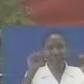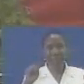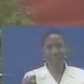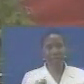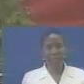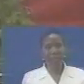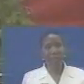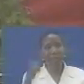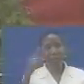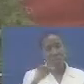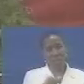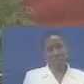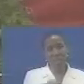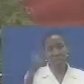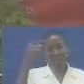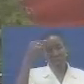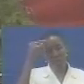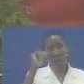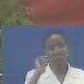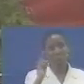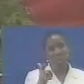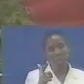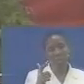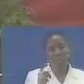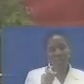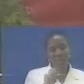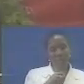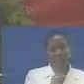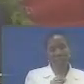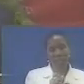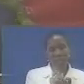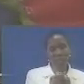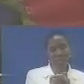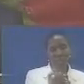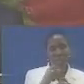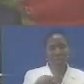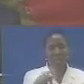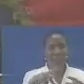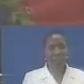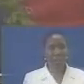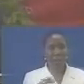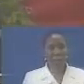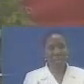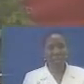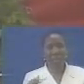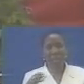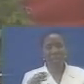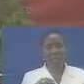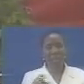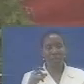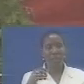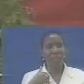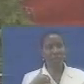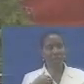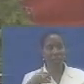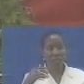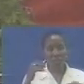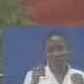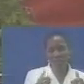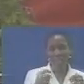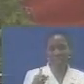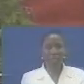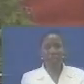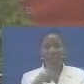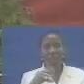In this regard, government will modernize the physical planning division to ensure efficient and timely approval of physical